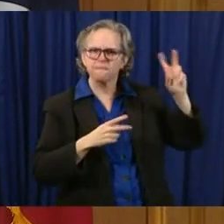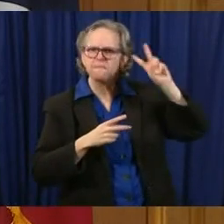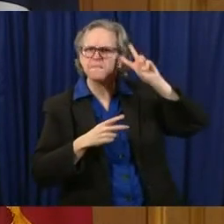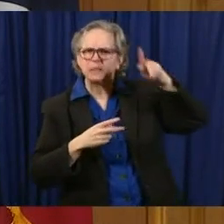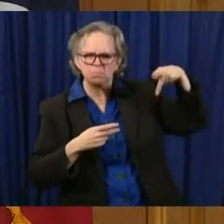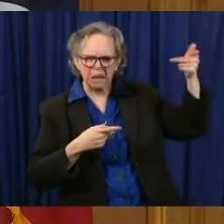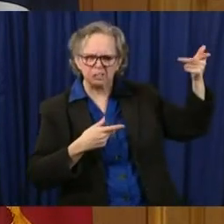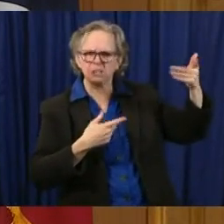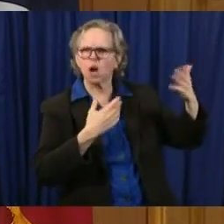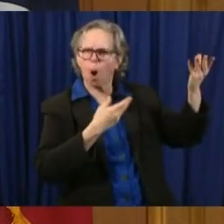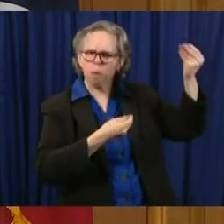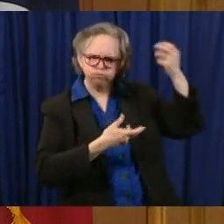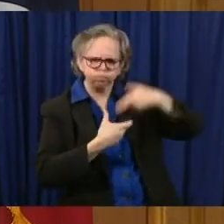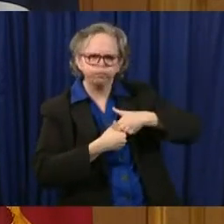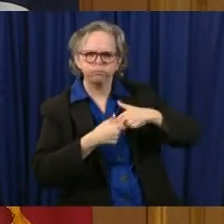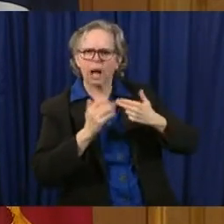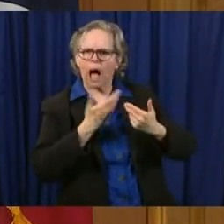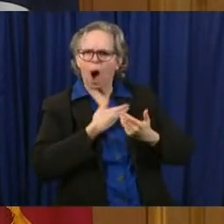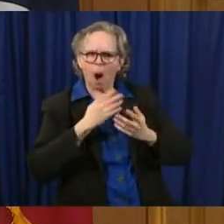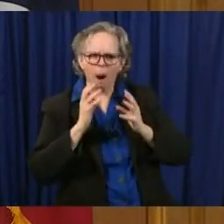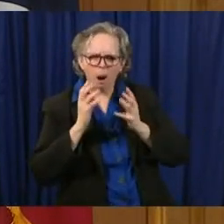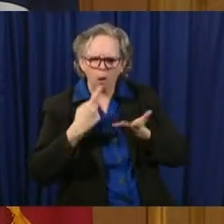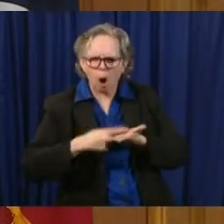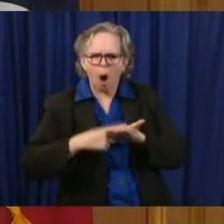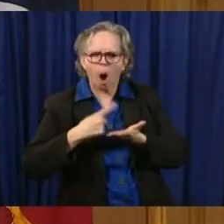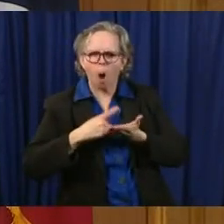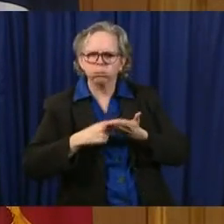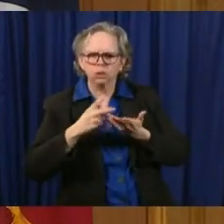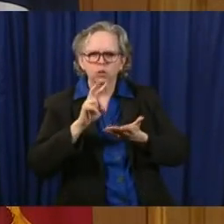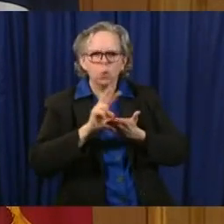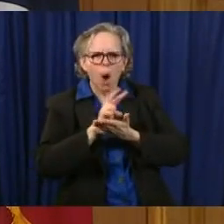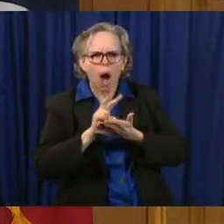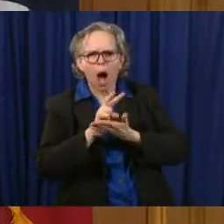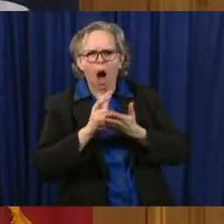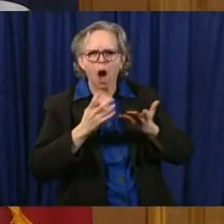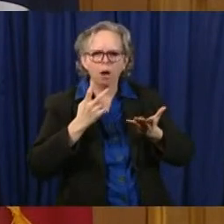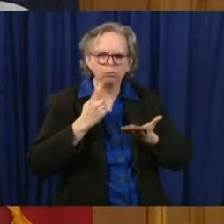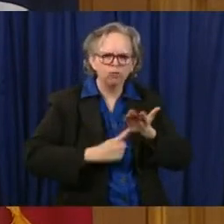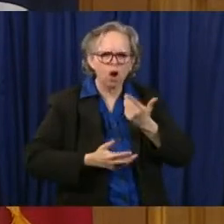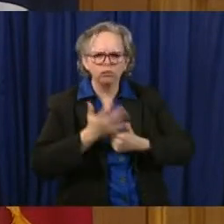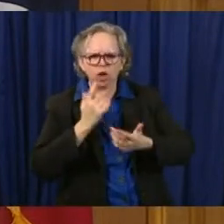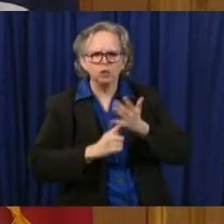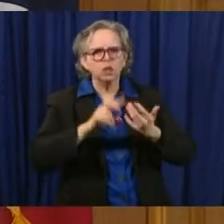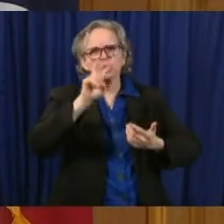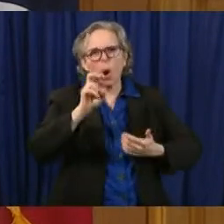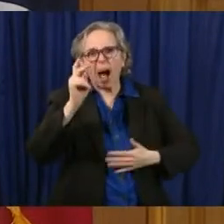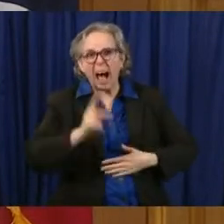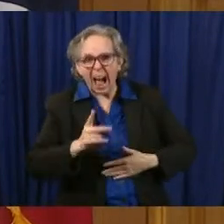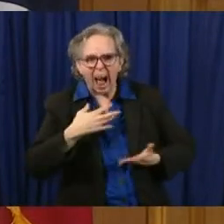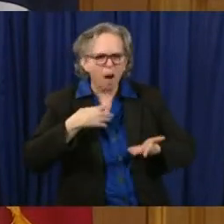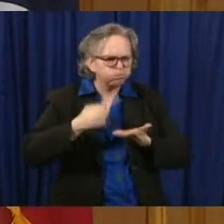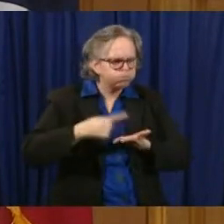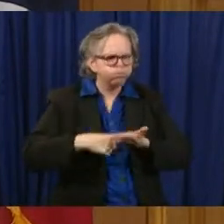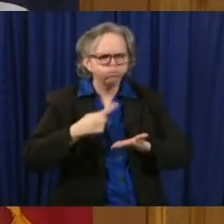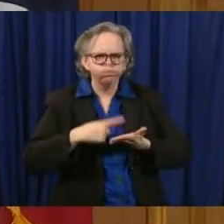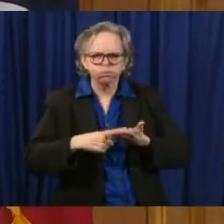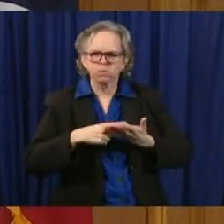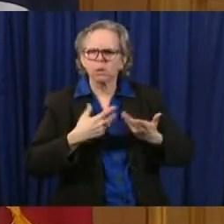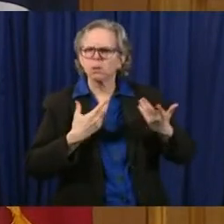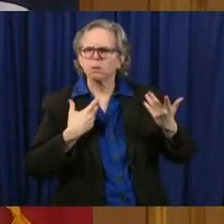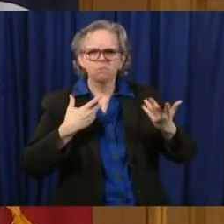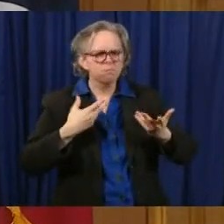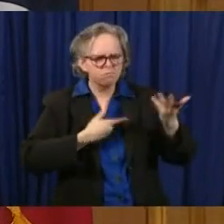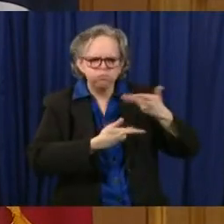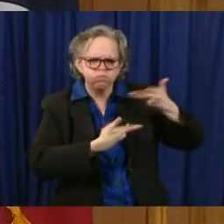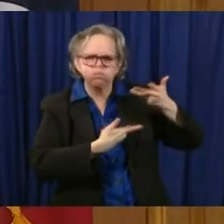for 2 hours, 2.5 hours. It was a little shorter than that today. It was probably about an hour and a half, I think. But that exchange of information and what